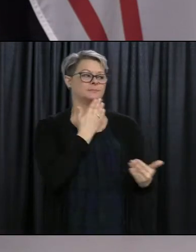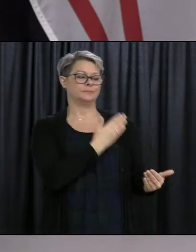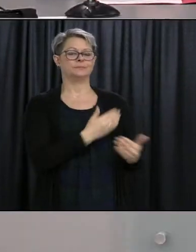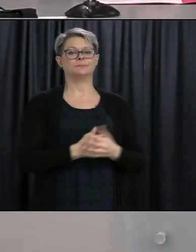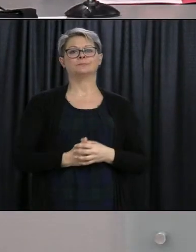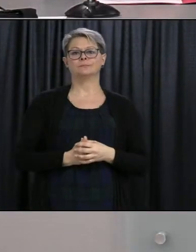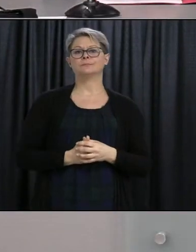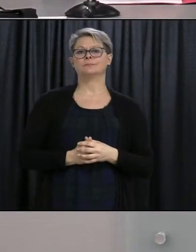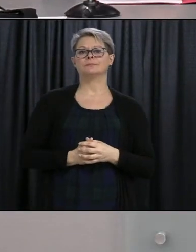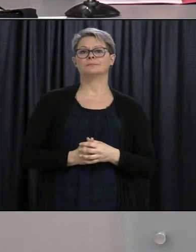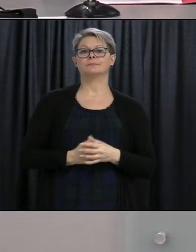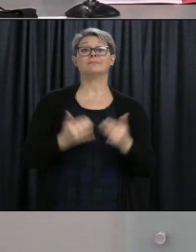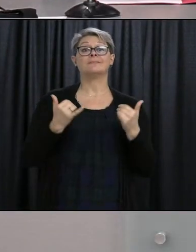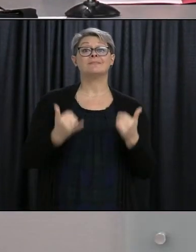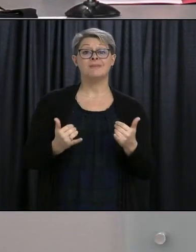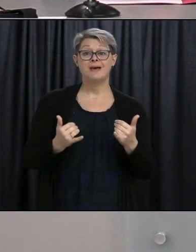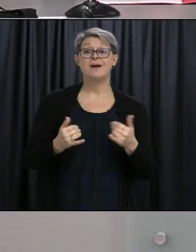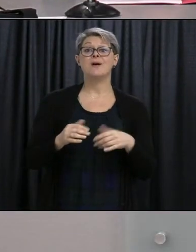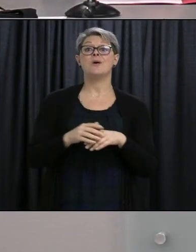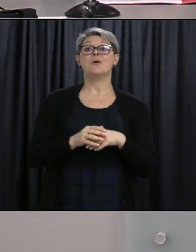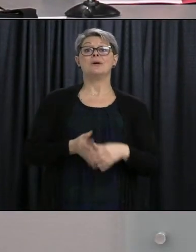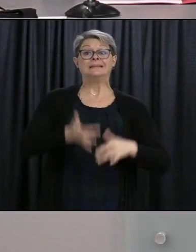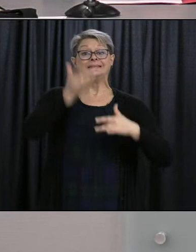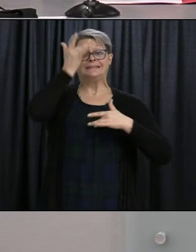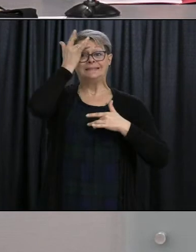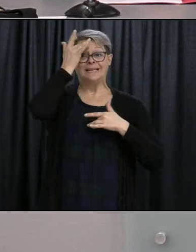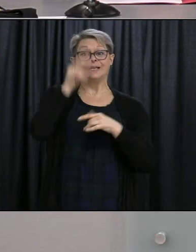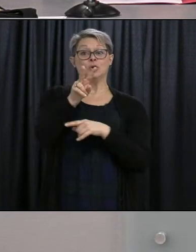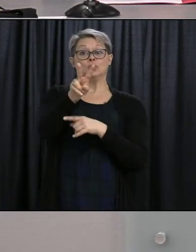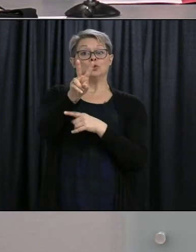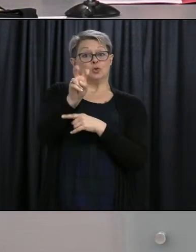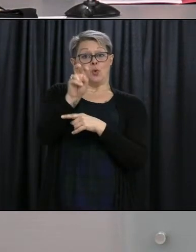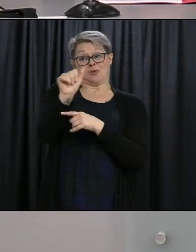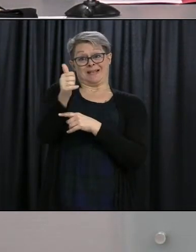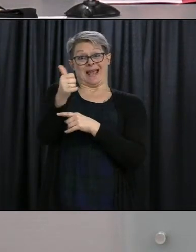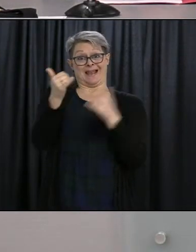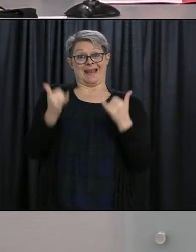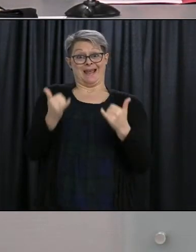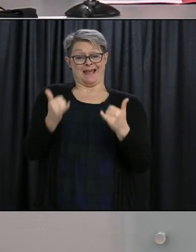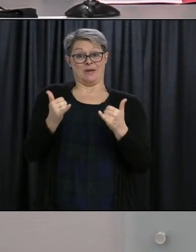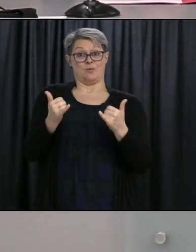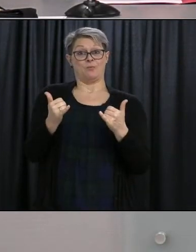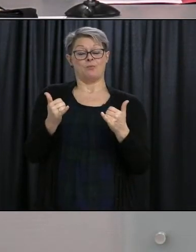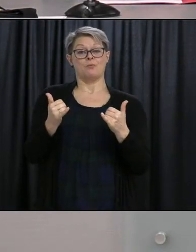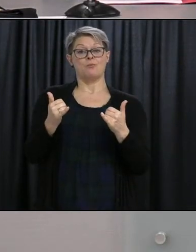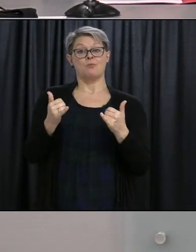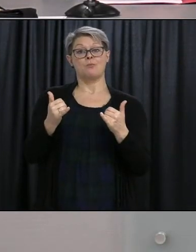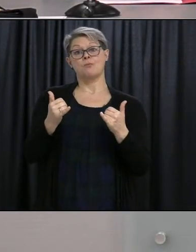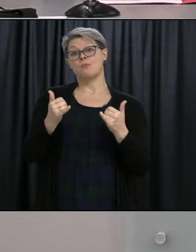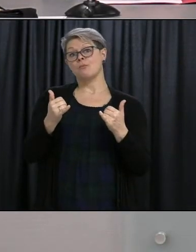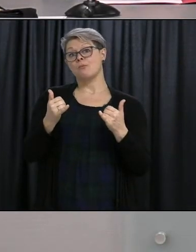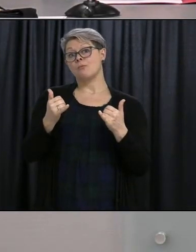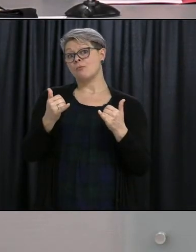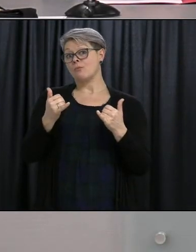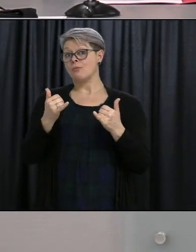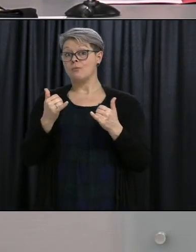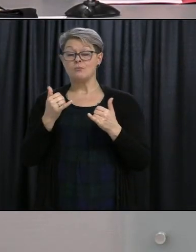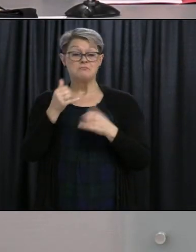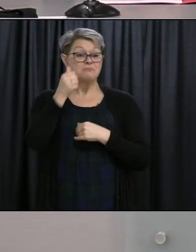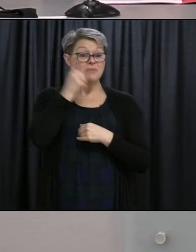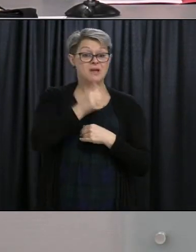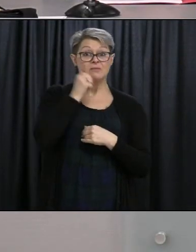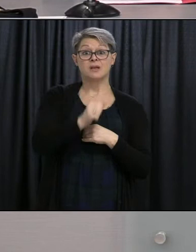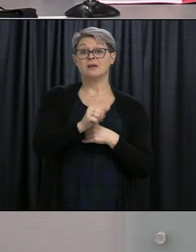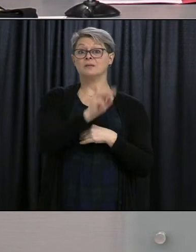that we have 210 active cases and it's only expected to grow, are we looking? Are these daily Monday to